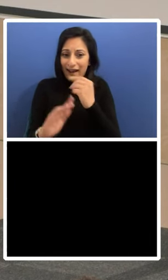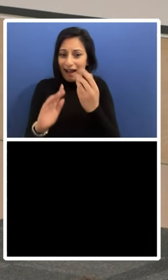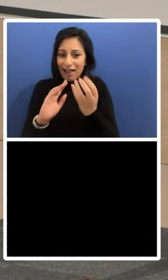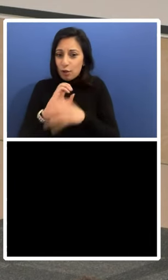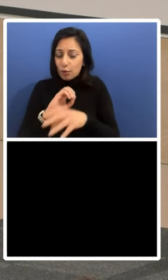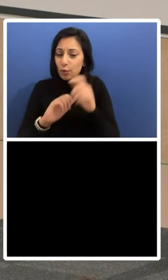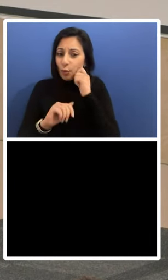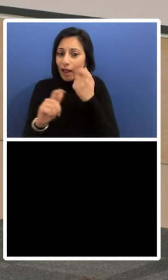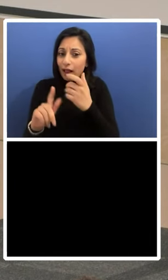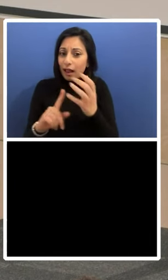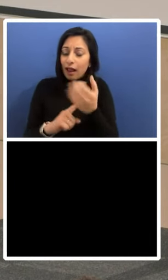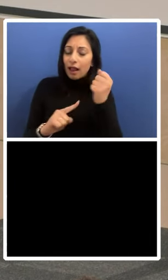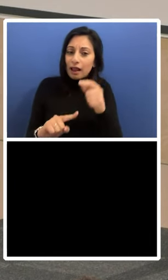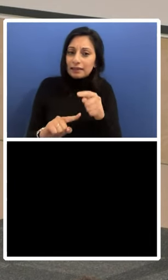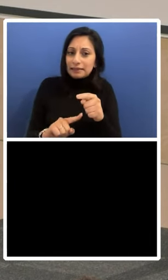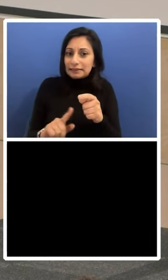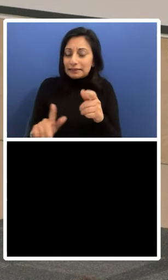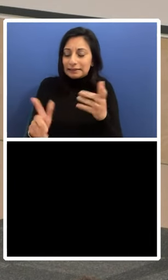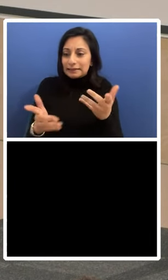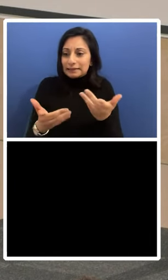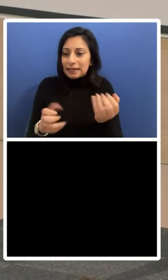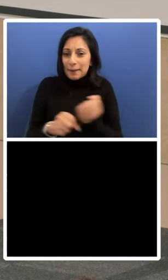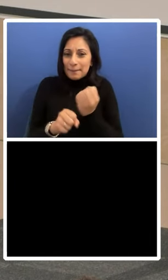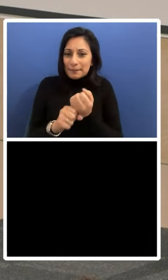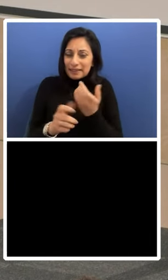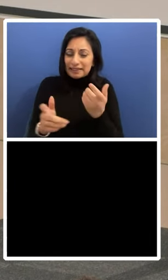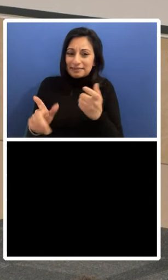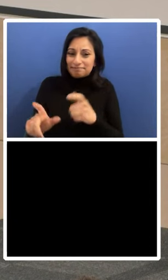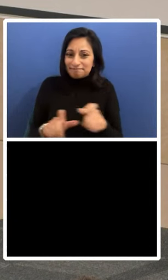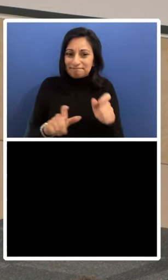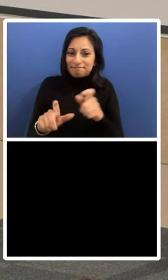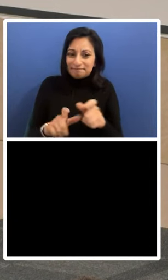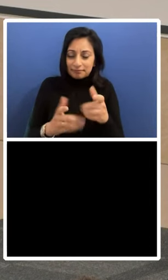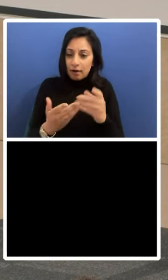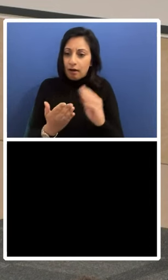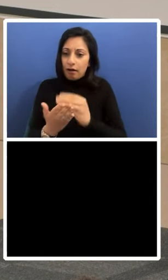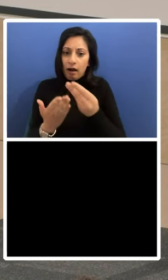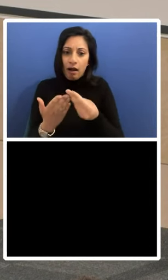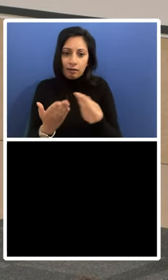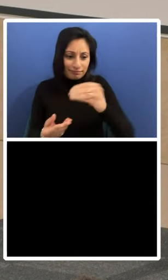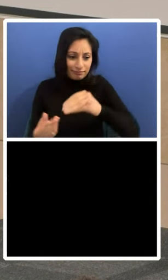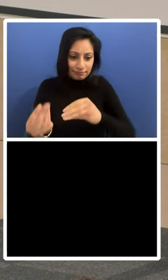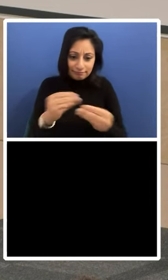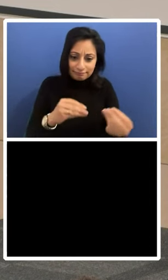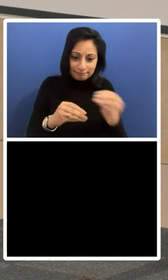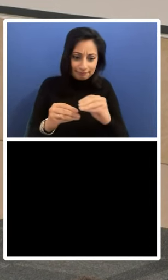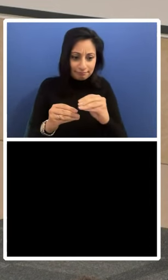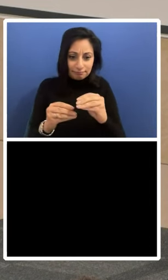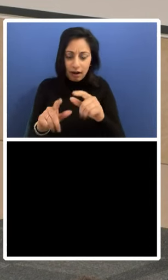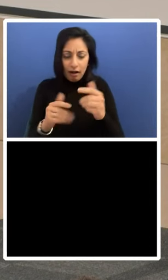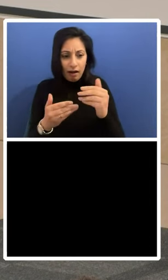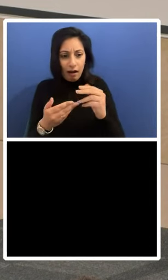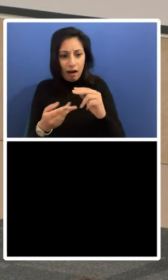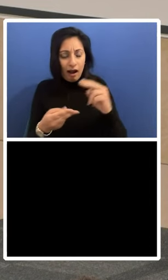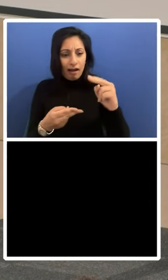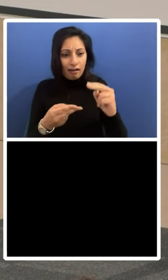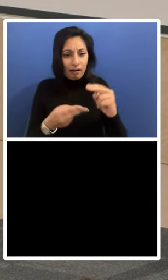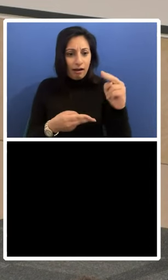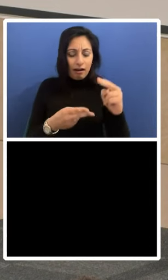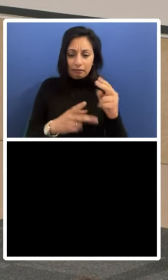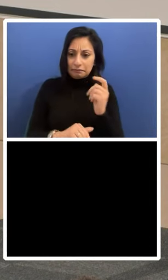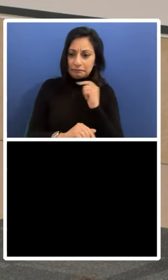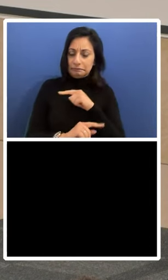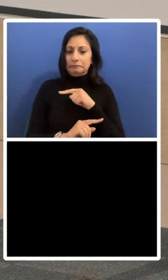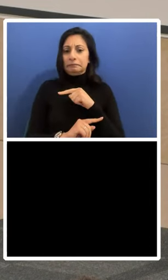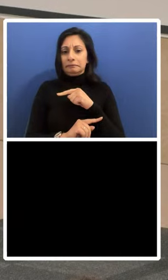keep playing the game and I'm just thinking, I'm killing. And these cards get turned over during the game. And the cards keep coming up really high. And I'm thinking, okay, this is a bit weird. But we just keep